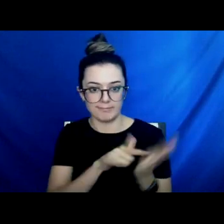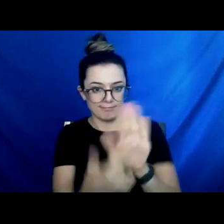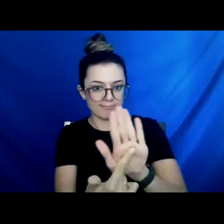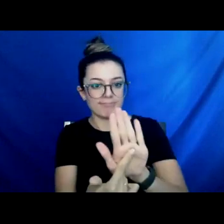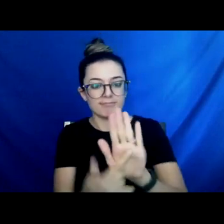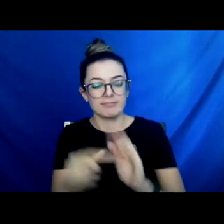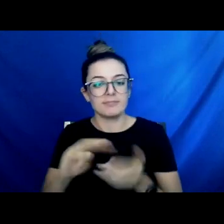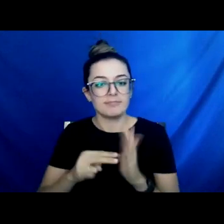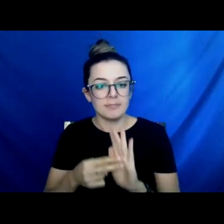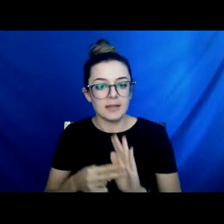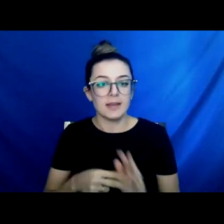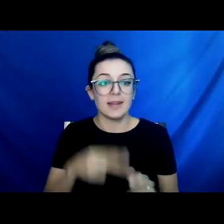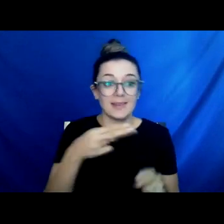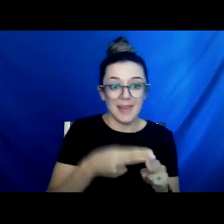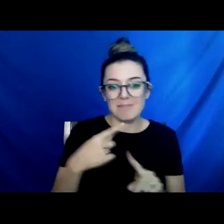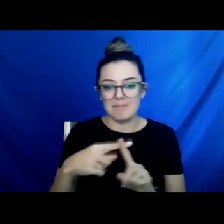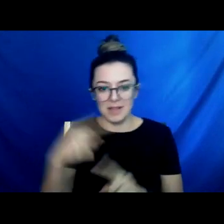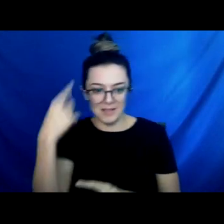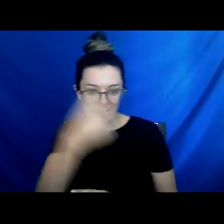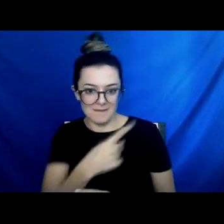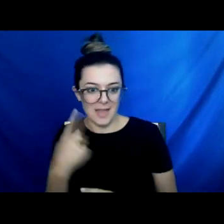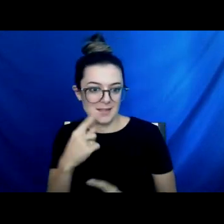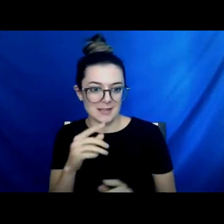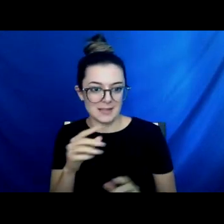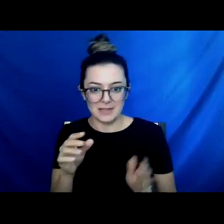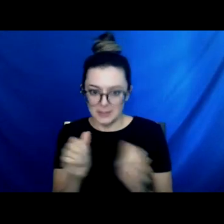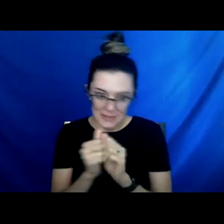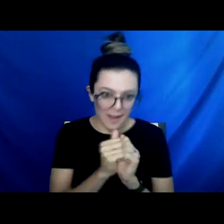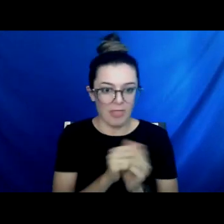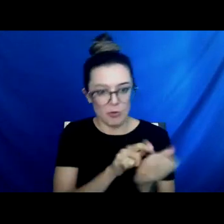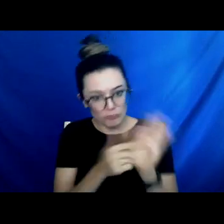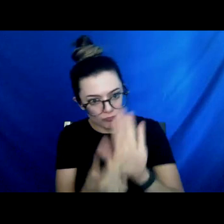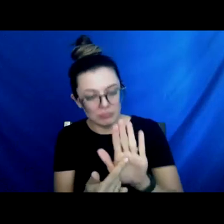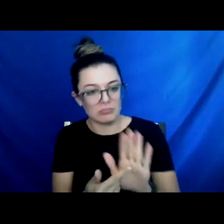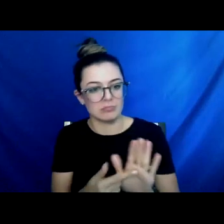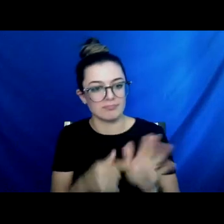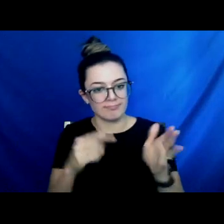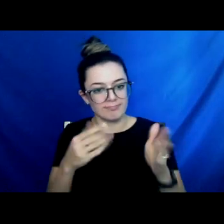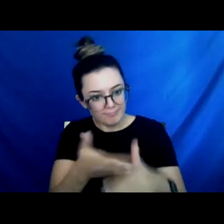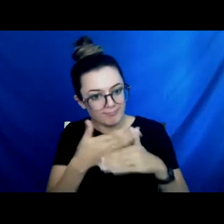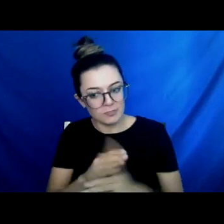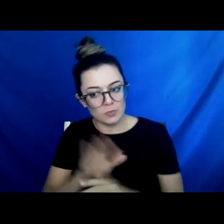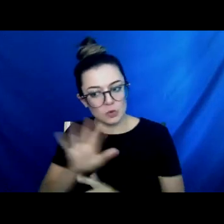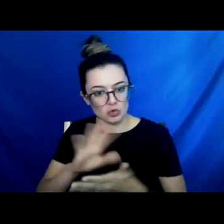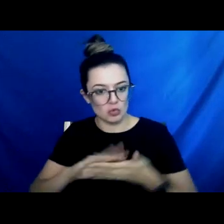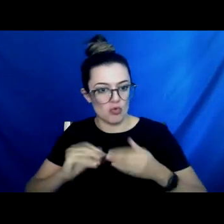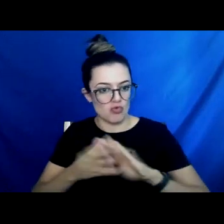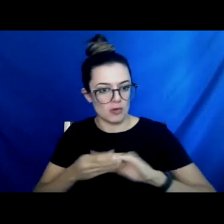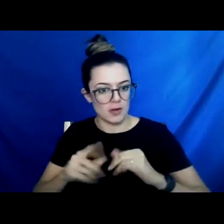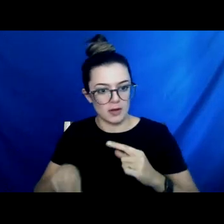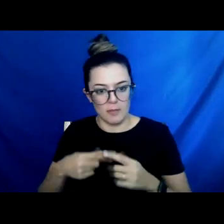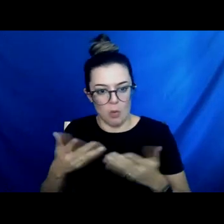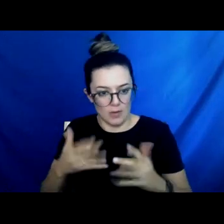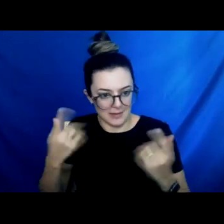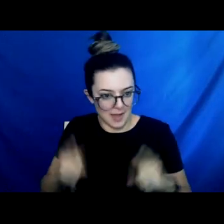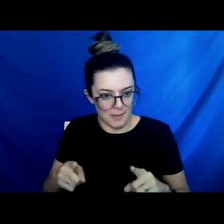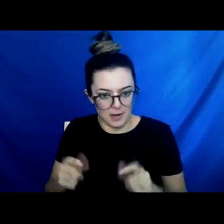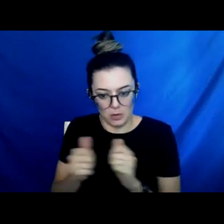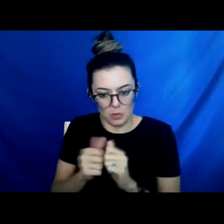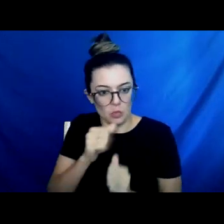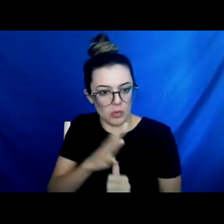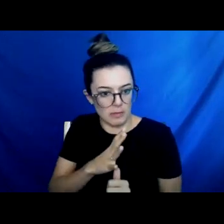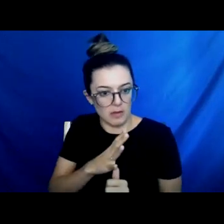and a name to what was happening to women in Syria. And there were human rights groups out there claiming that